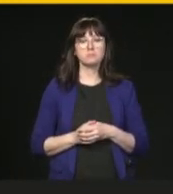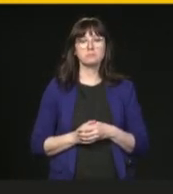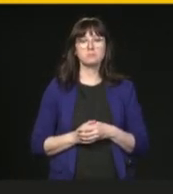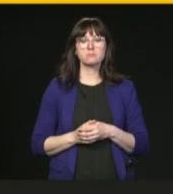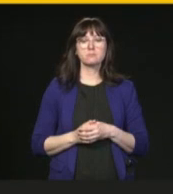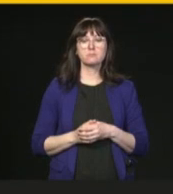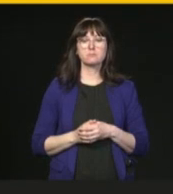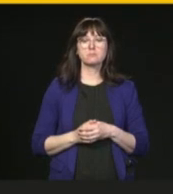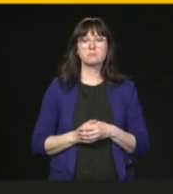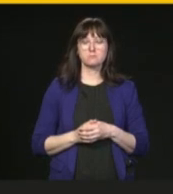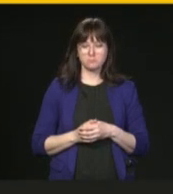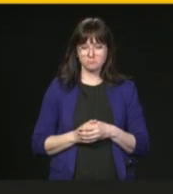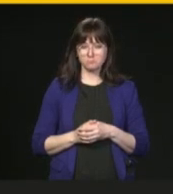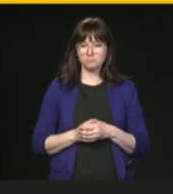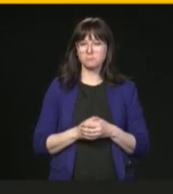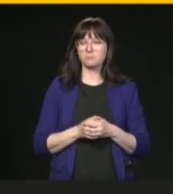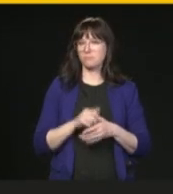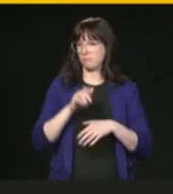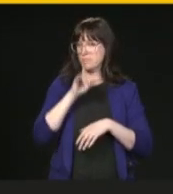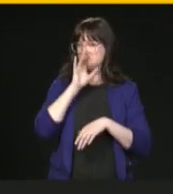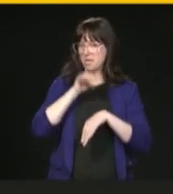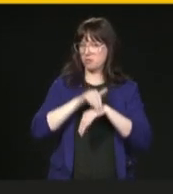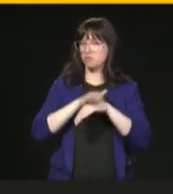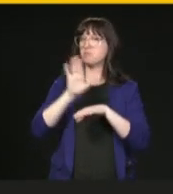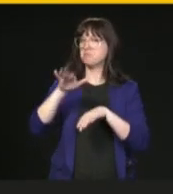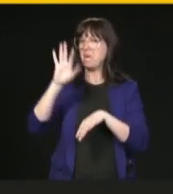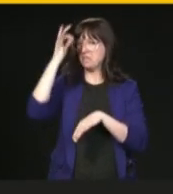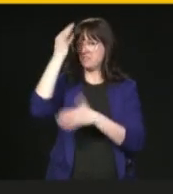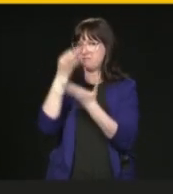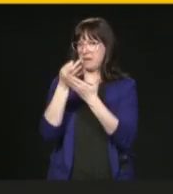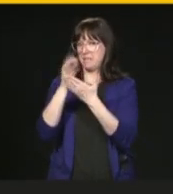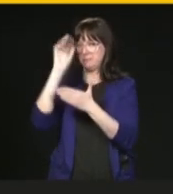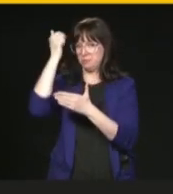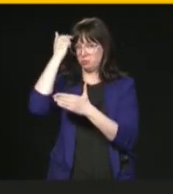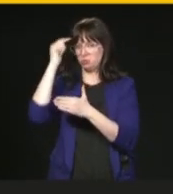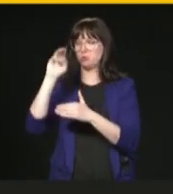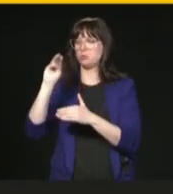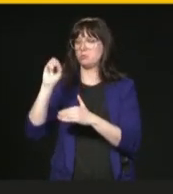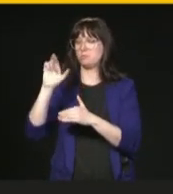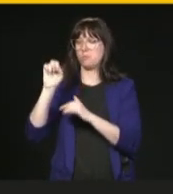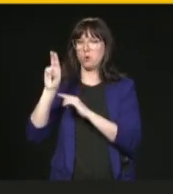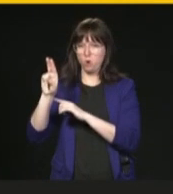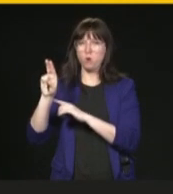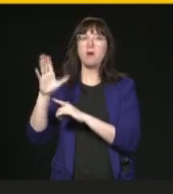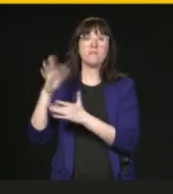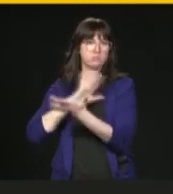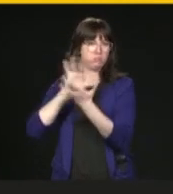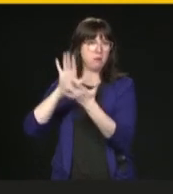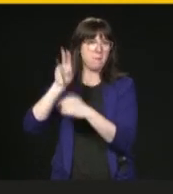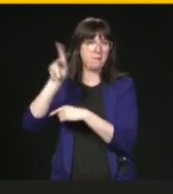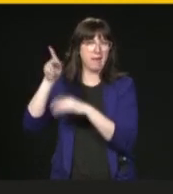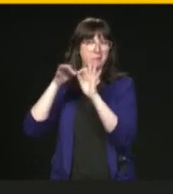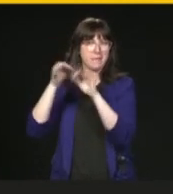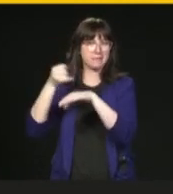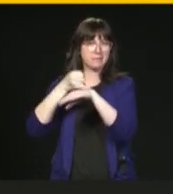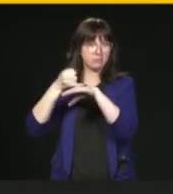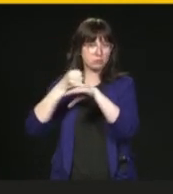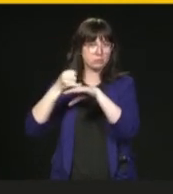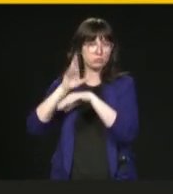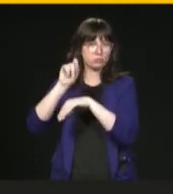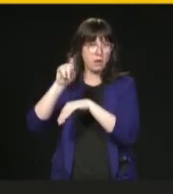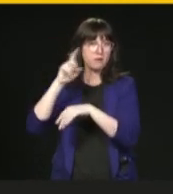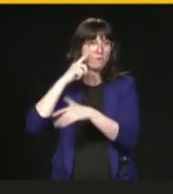assure you that the Finance Minister has had conversations directly with the banks about credit card interest rates.